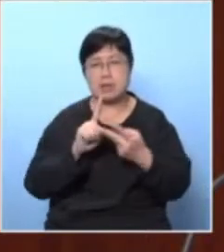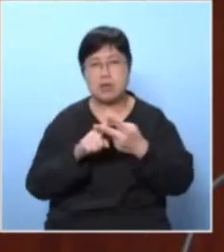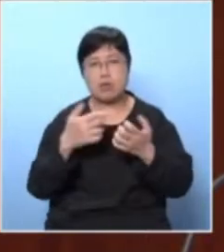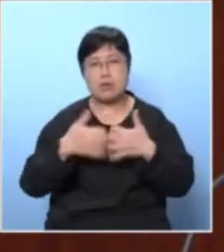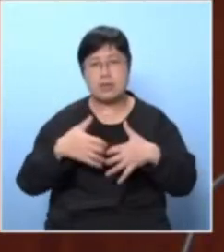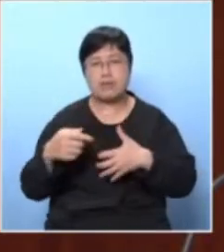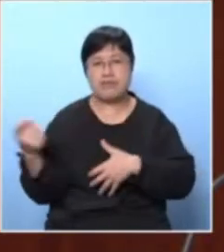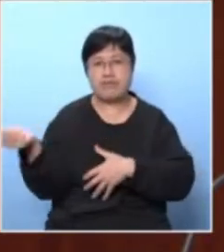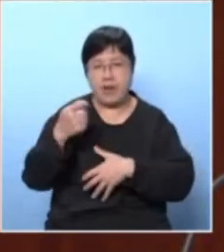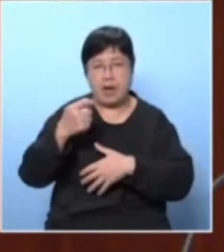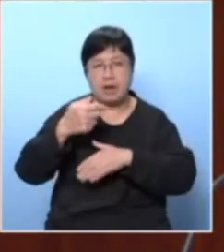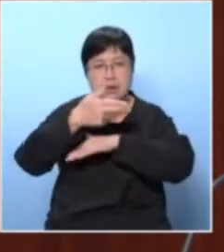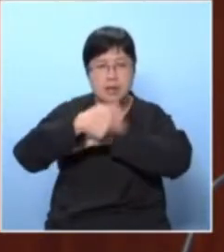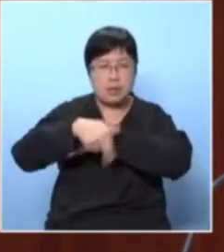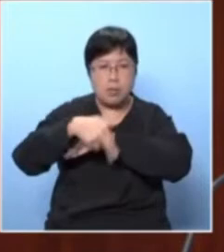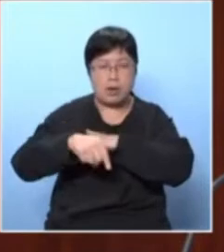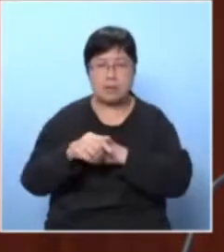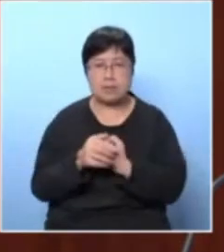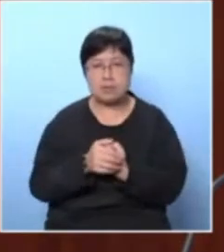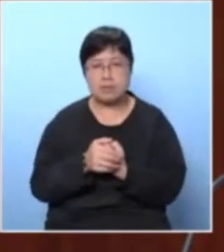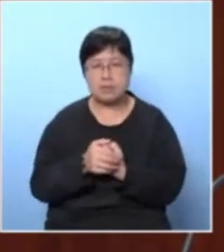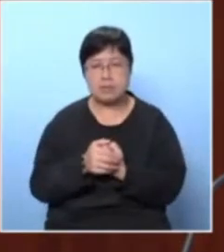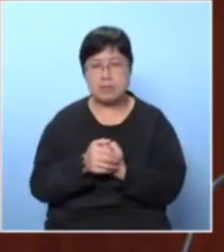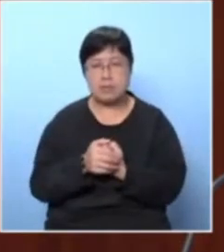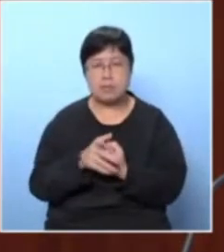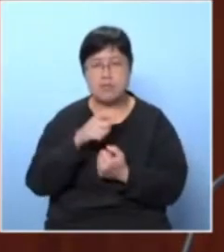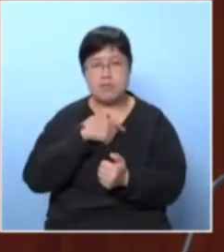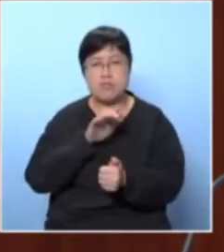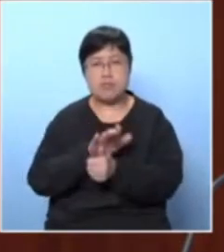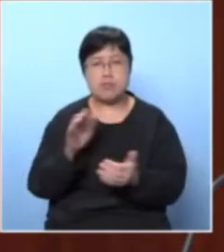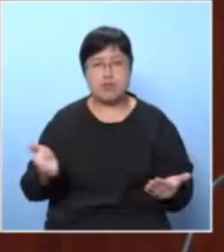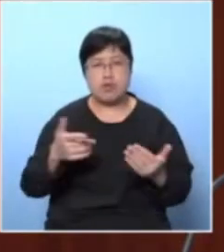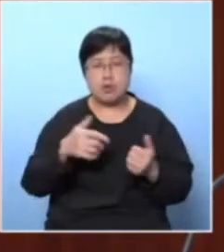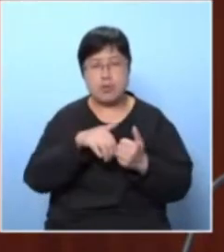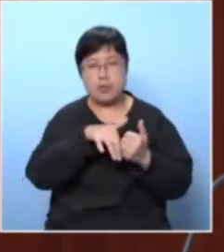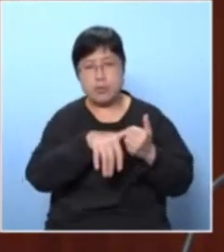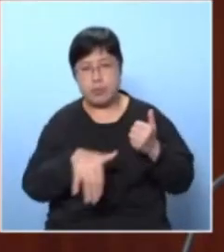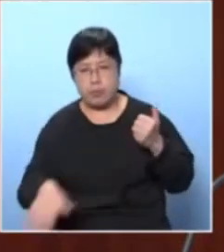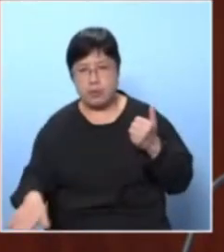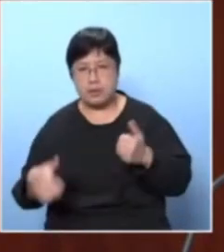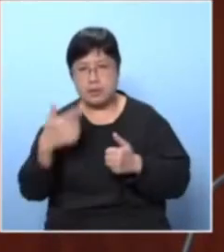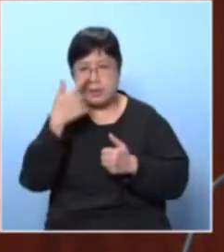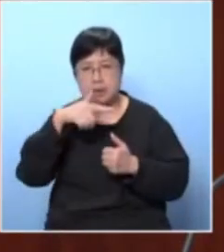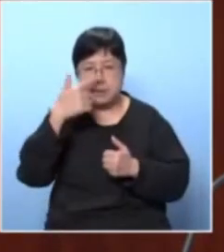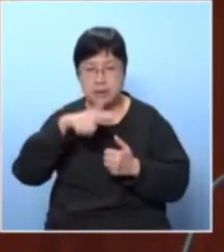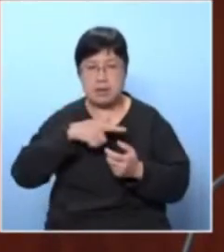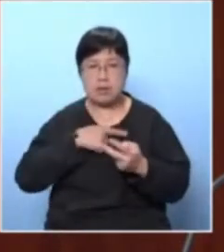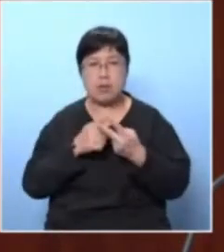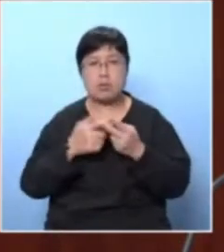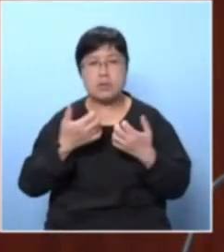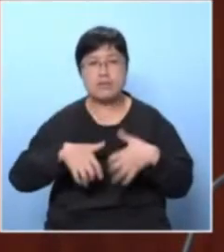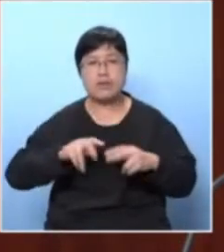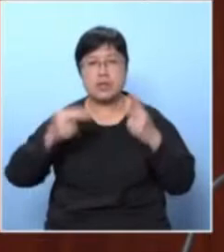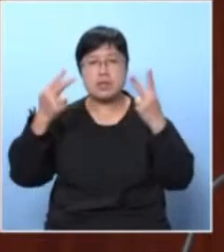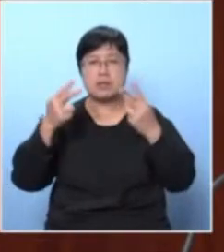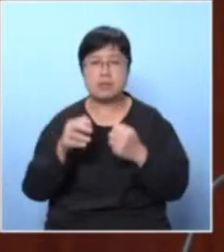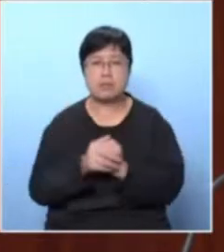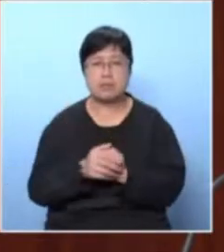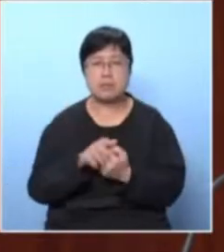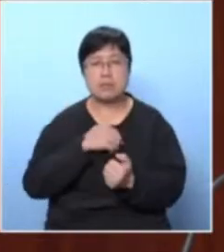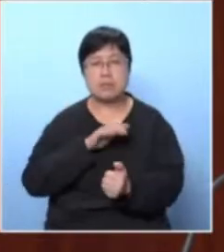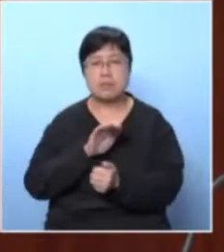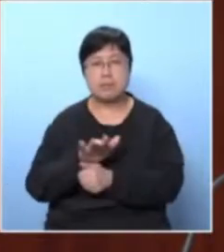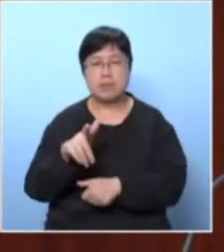billion new industrialization acceleration scheme. To promote the downstream development of new